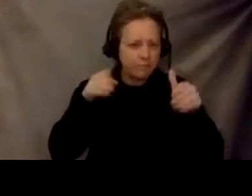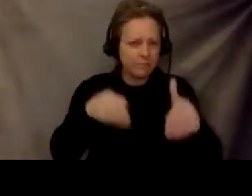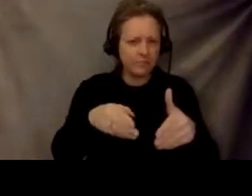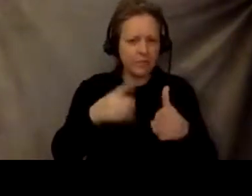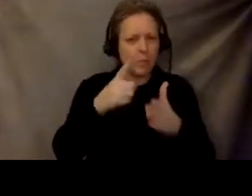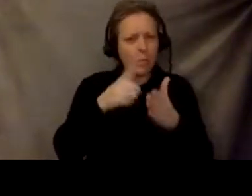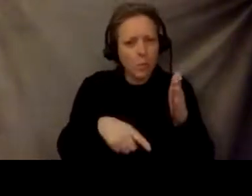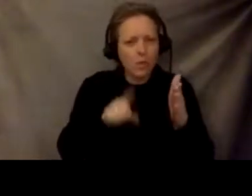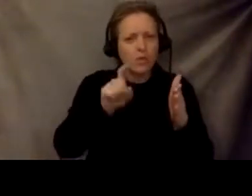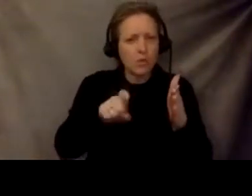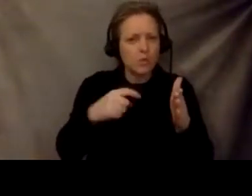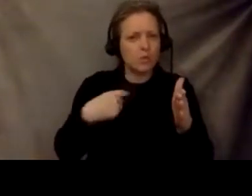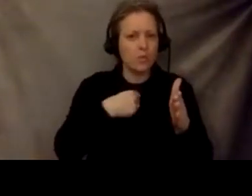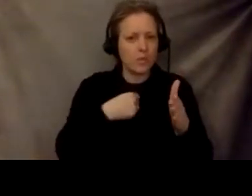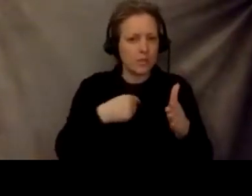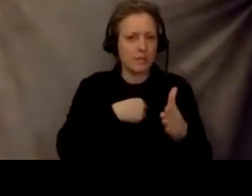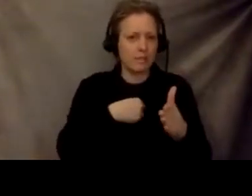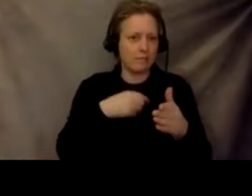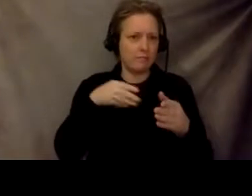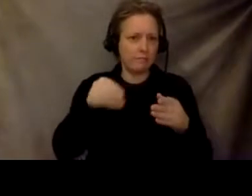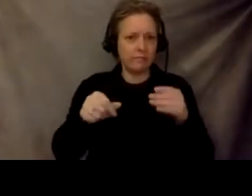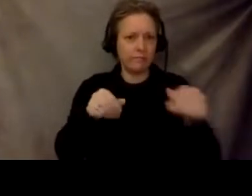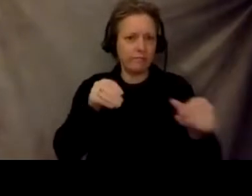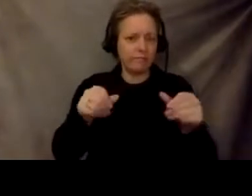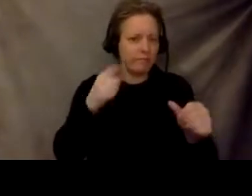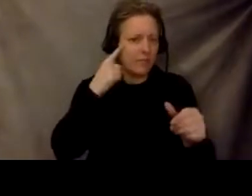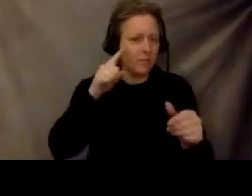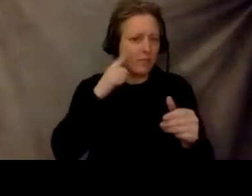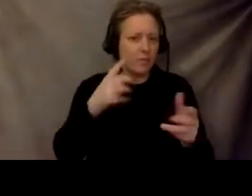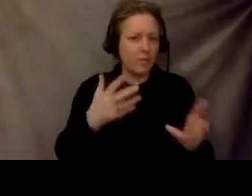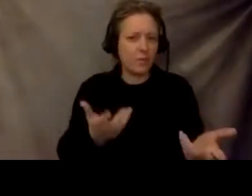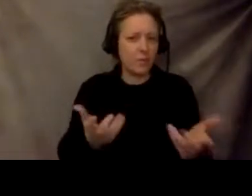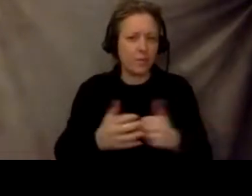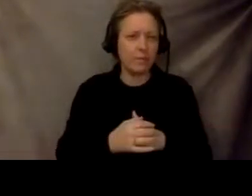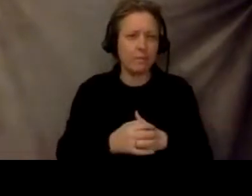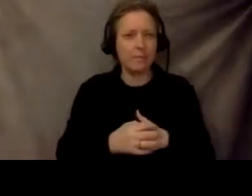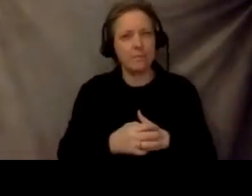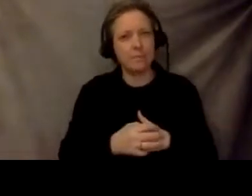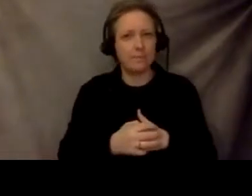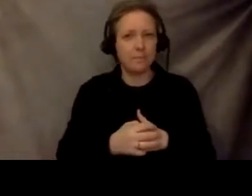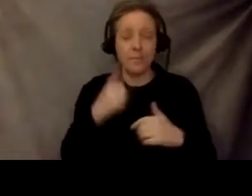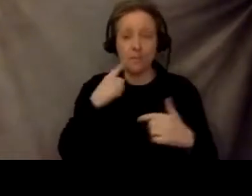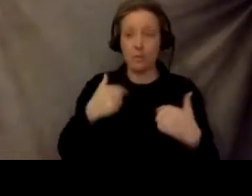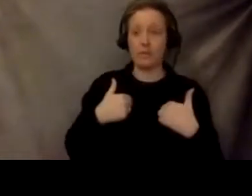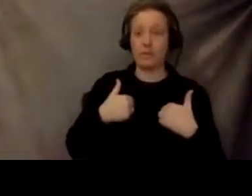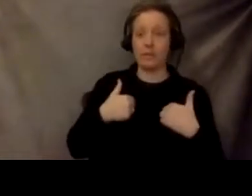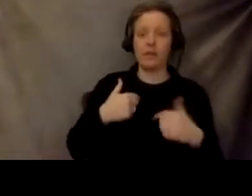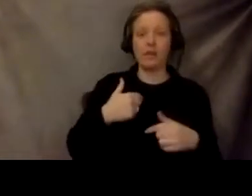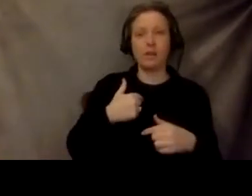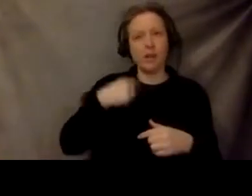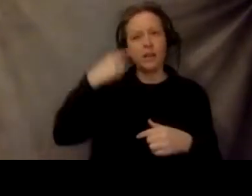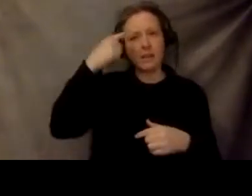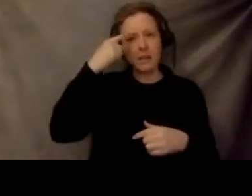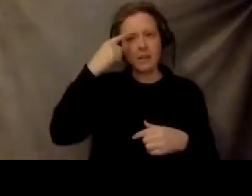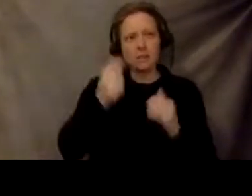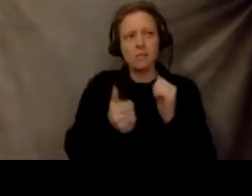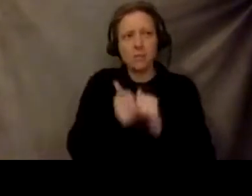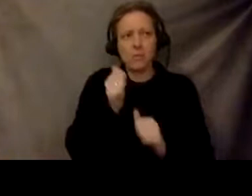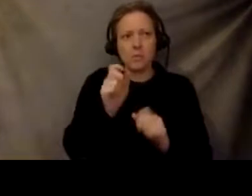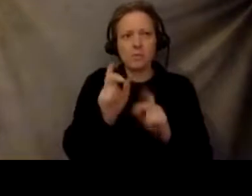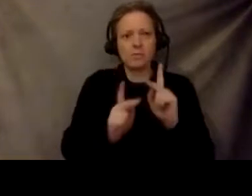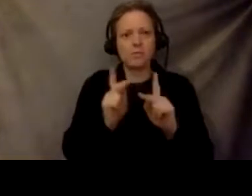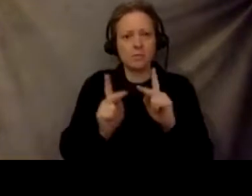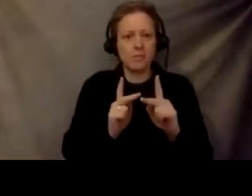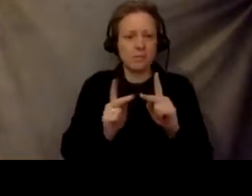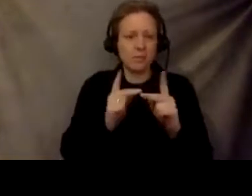I think it would, at least in my particular area, neck of the woods, people are pretty aligned on where they want that